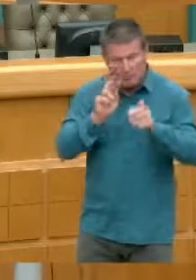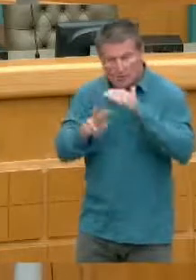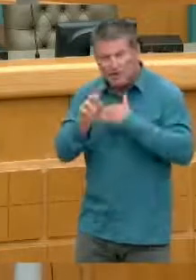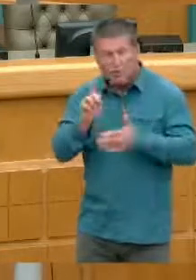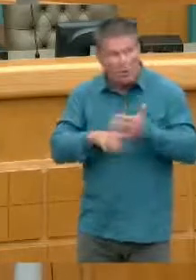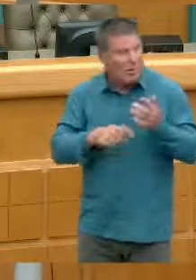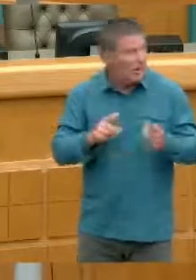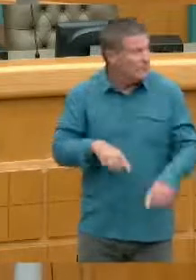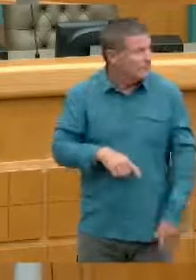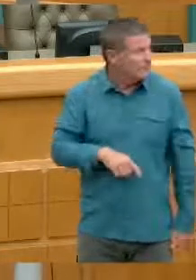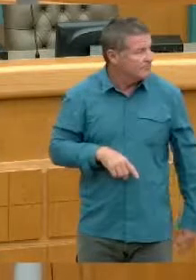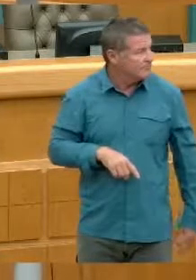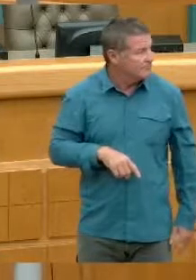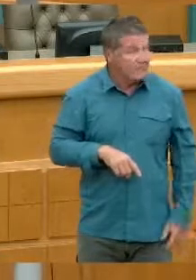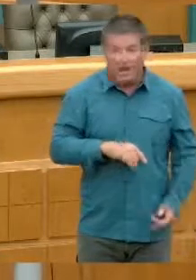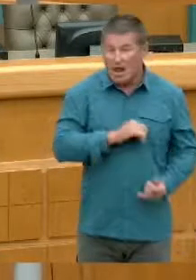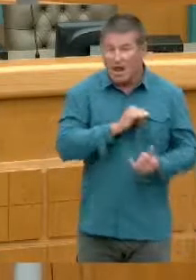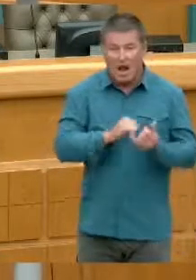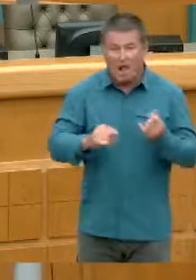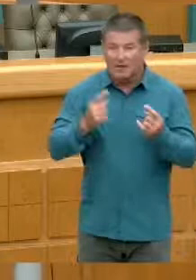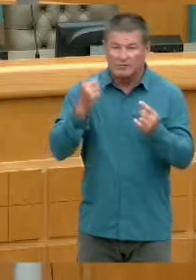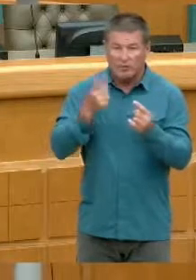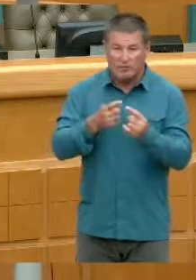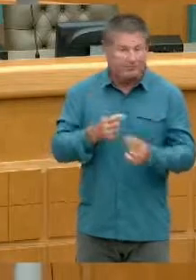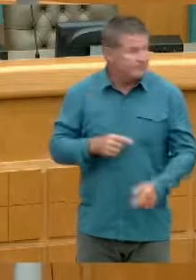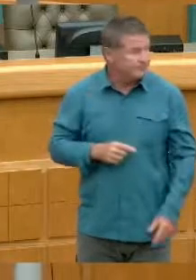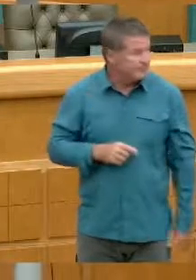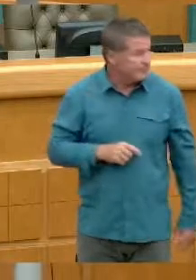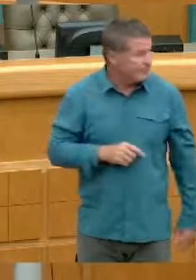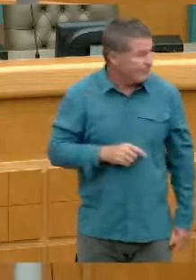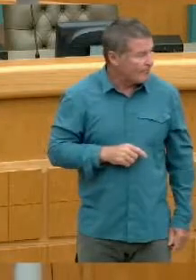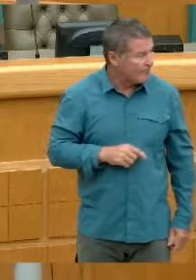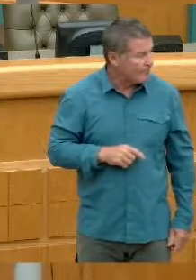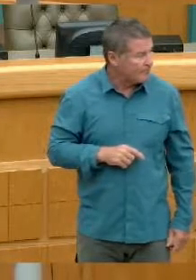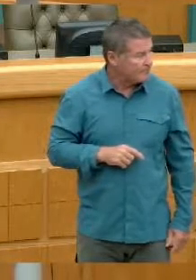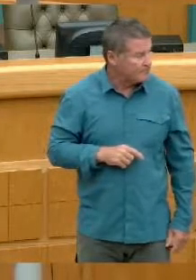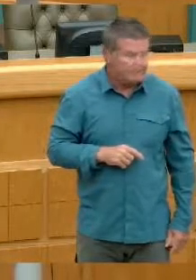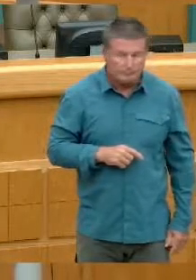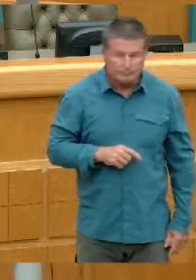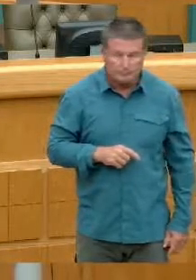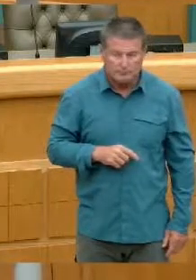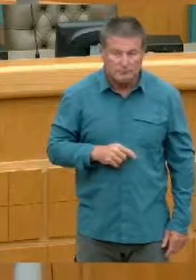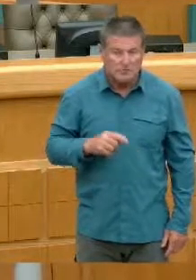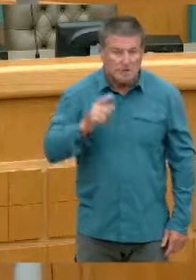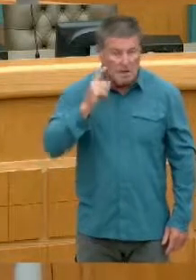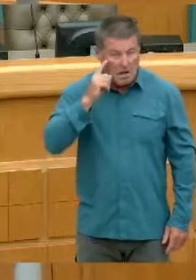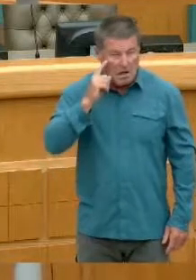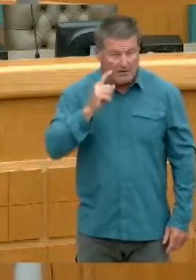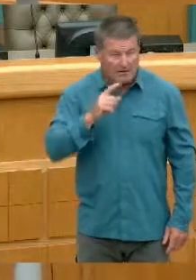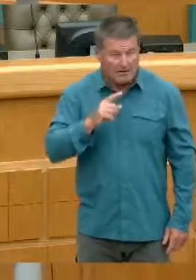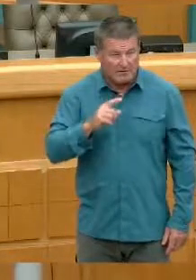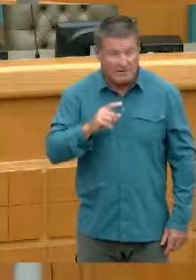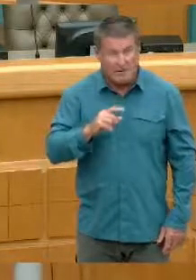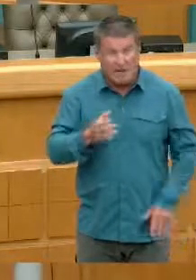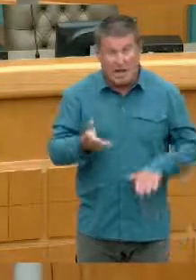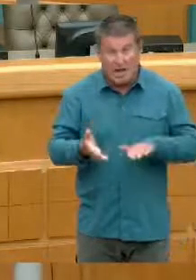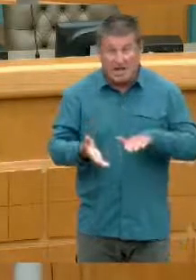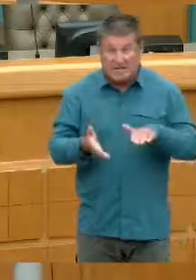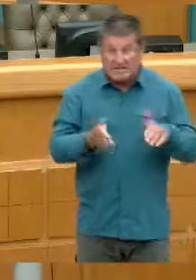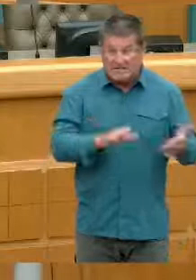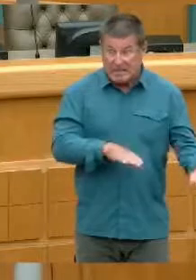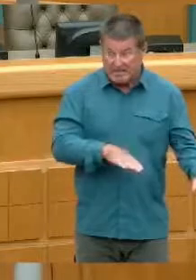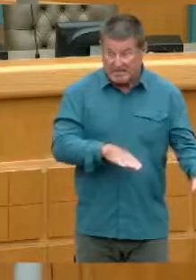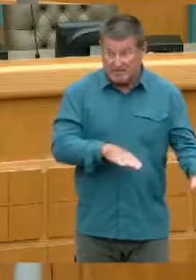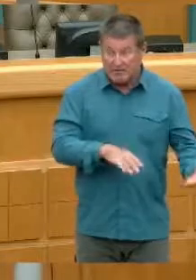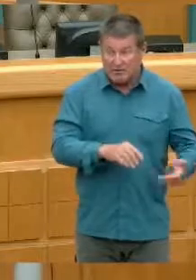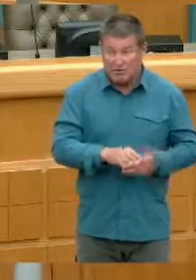happen. Lastly, it seems that the fatalities should not rise more quickly in the near future. This